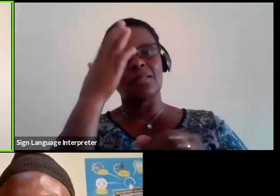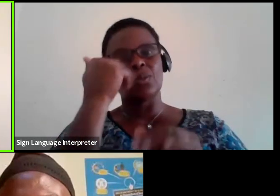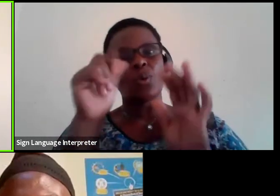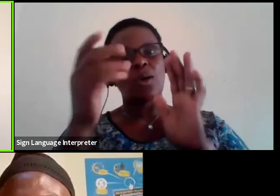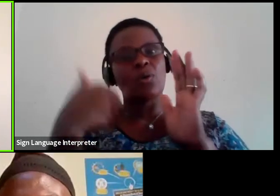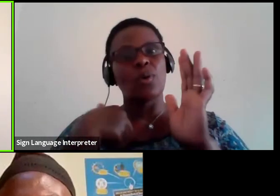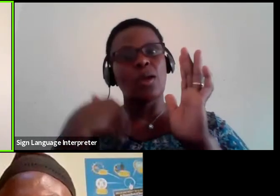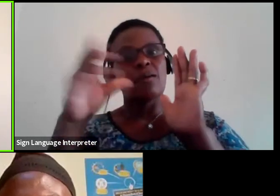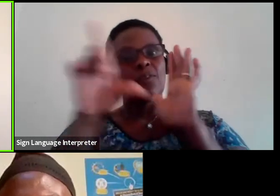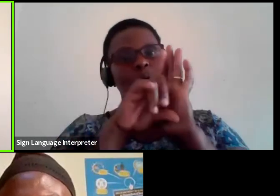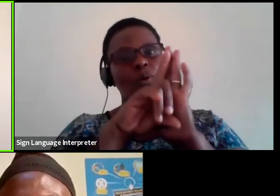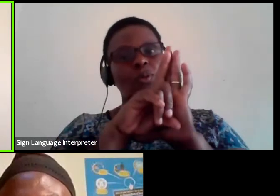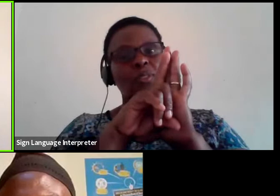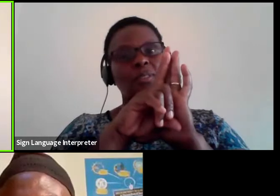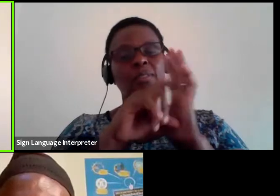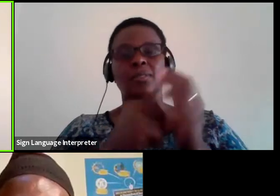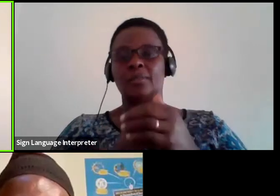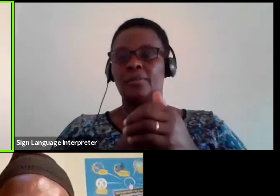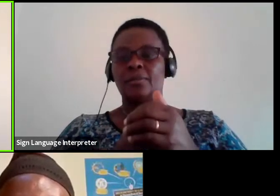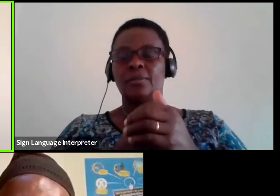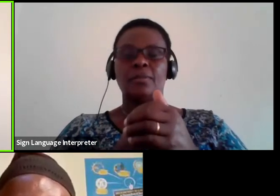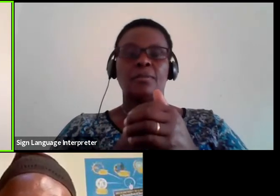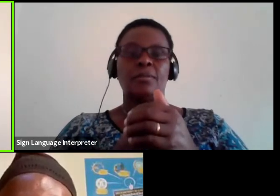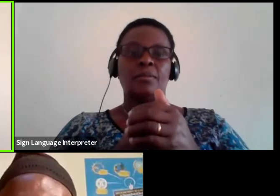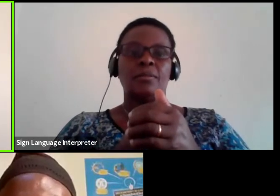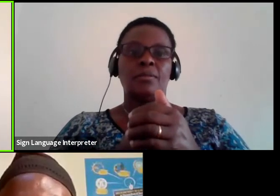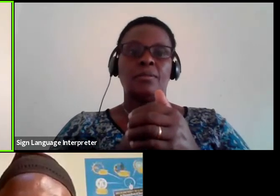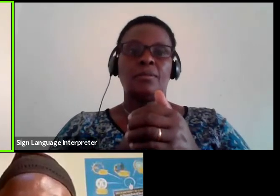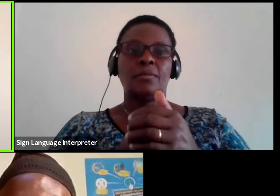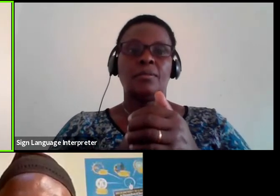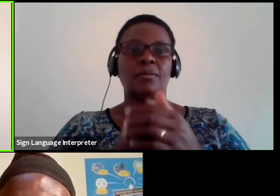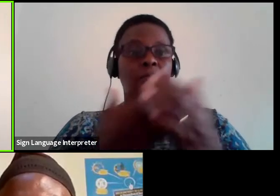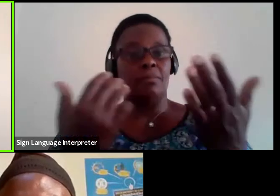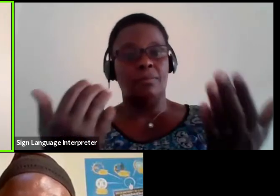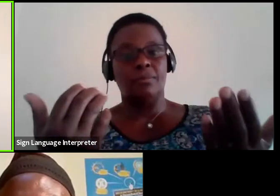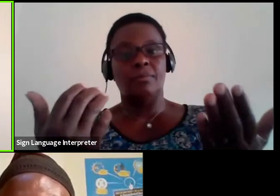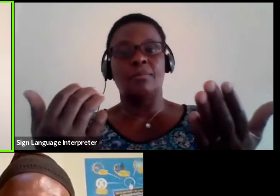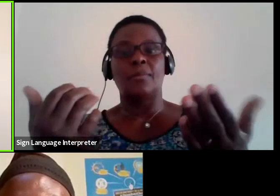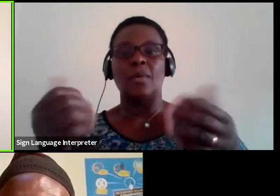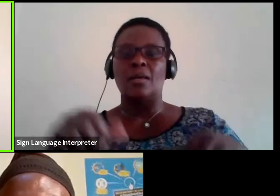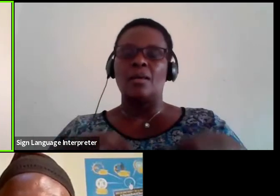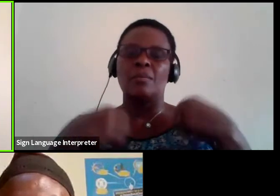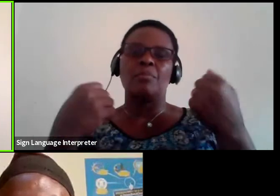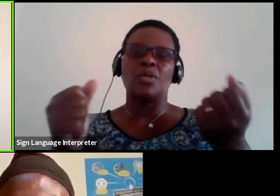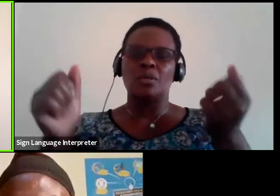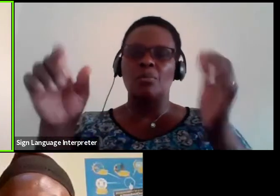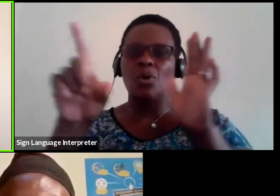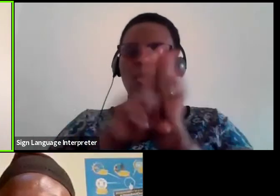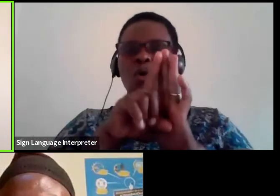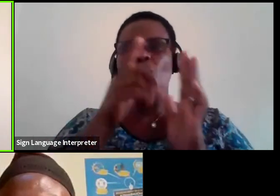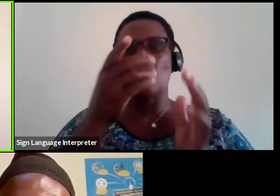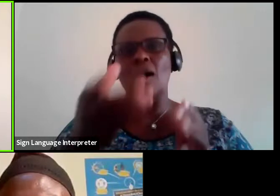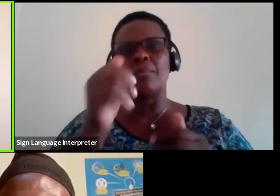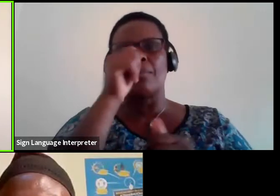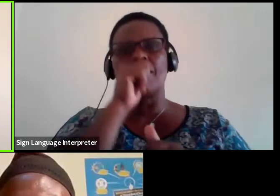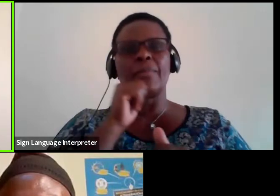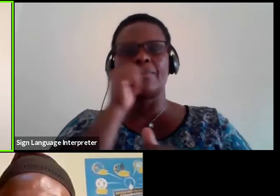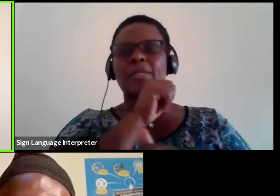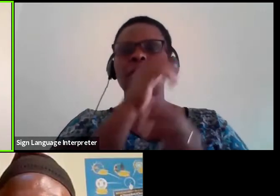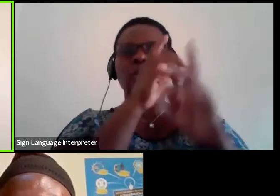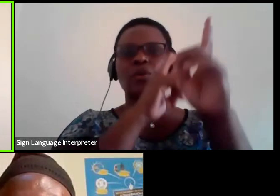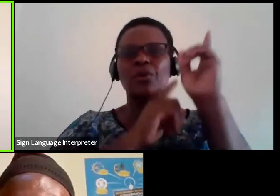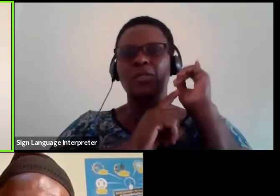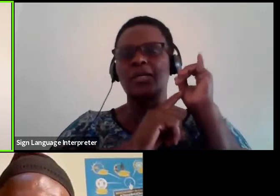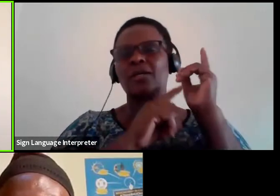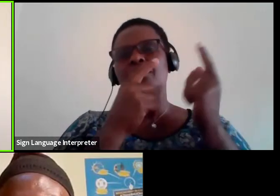the availability of laws to protect our personal data and surveillance has never been a problem, and the effect of